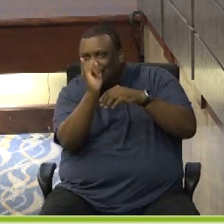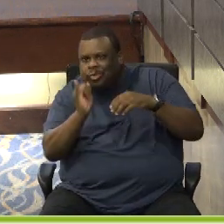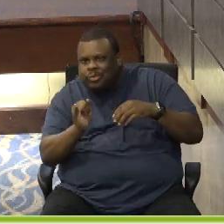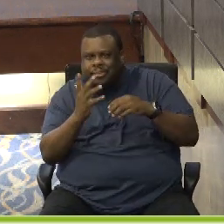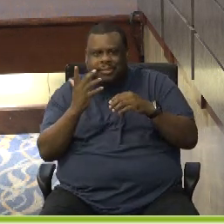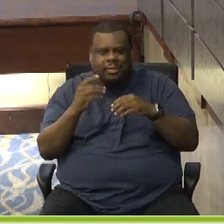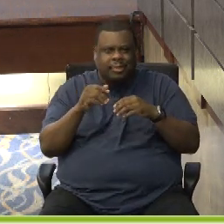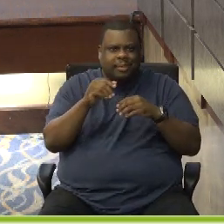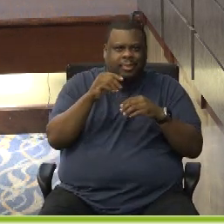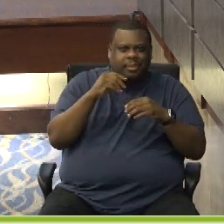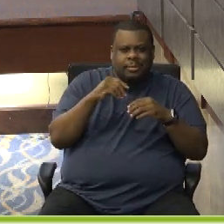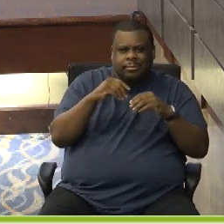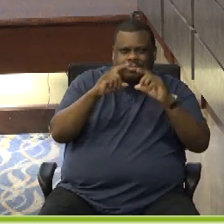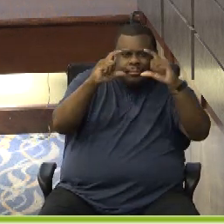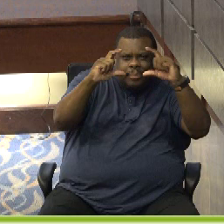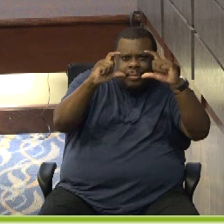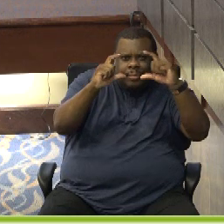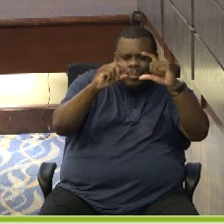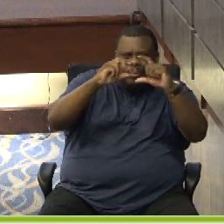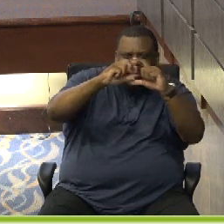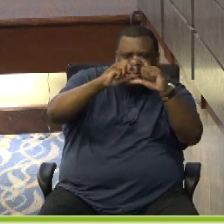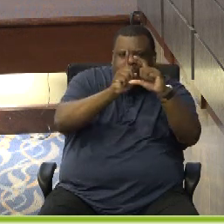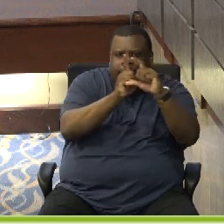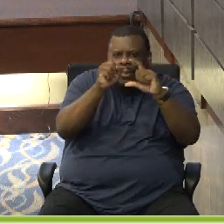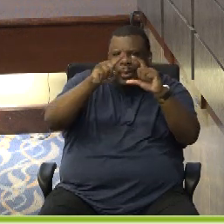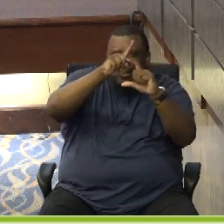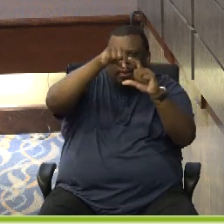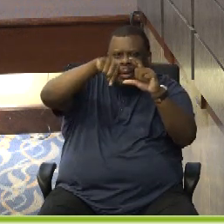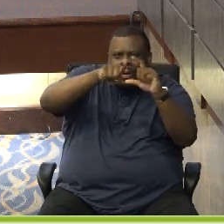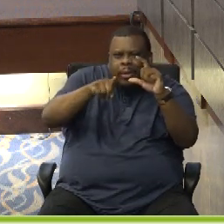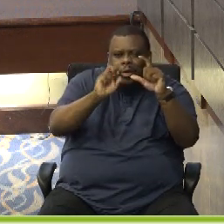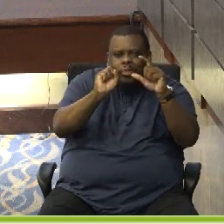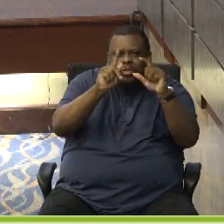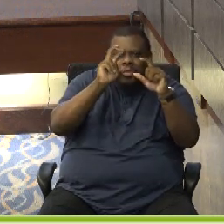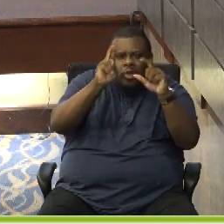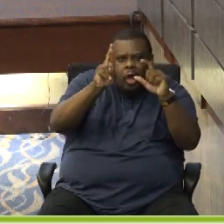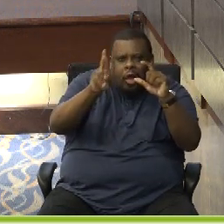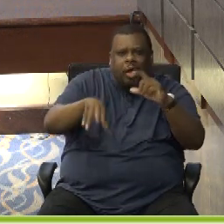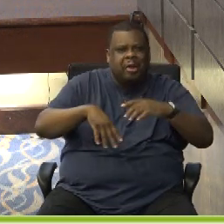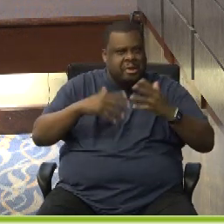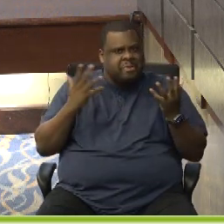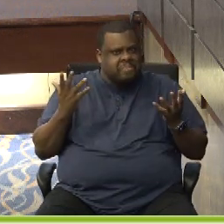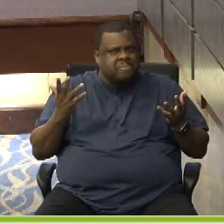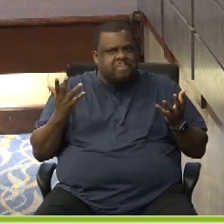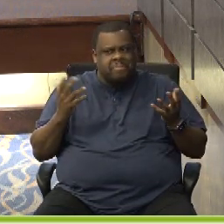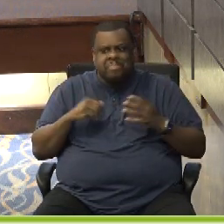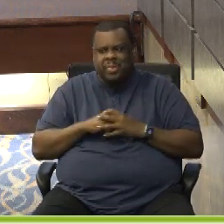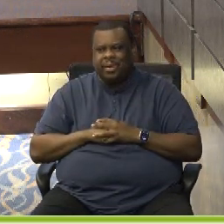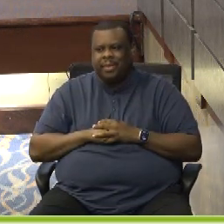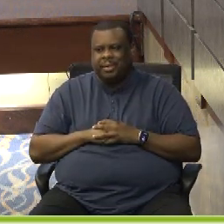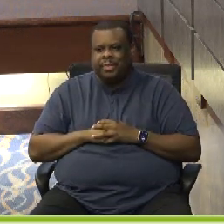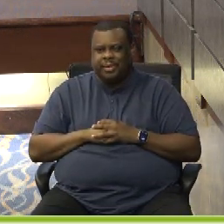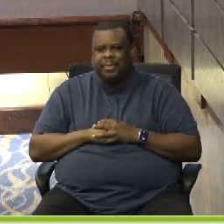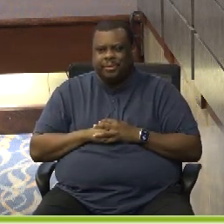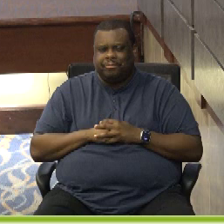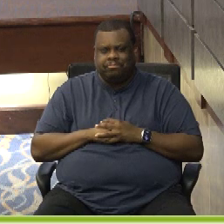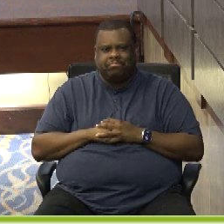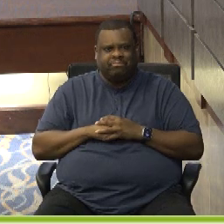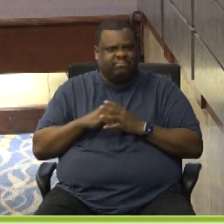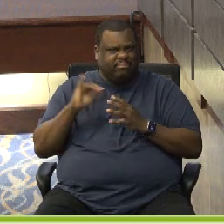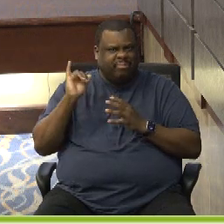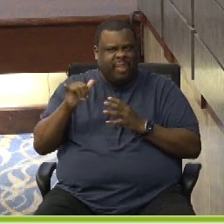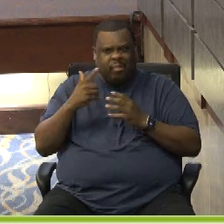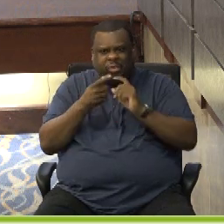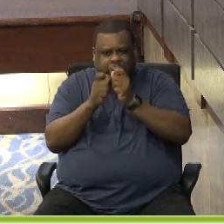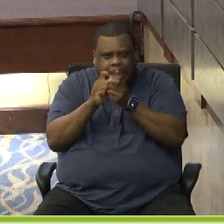bold word mark that works well at all sizes. And as it has some of the same spirit as the wide,